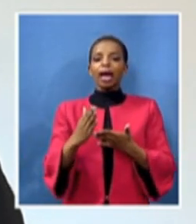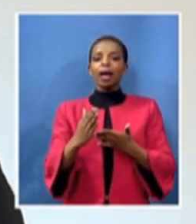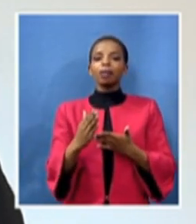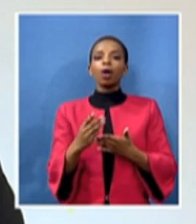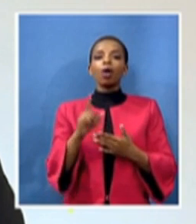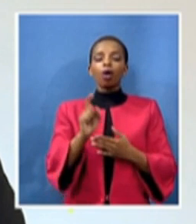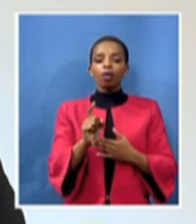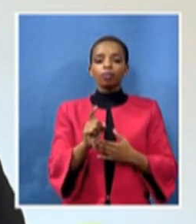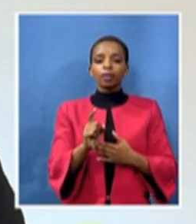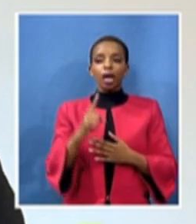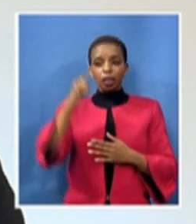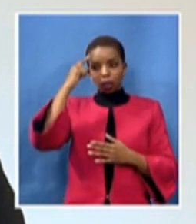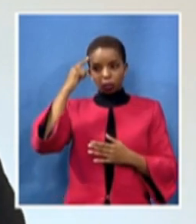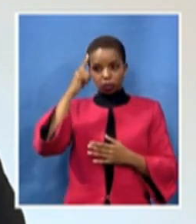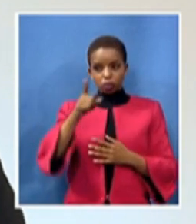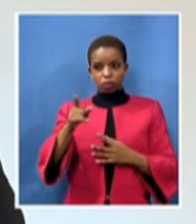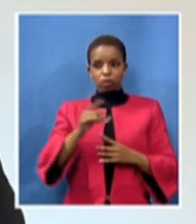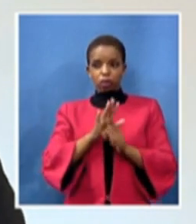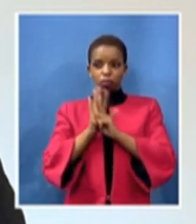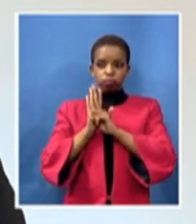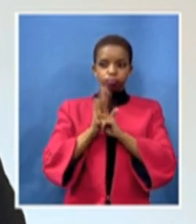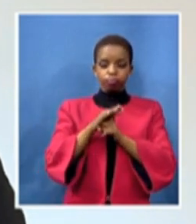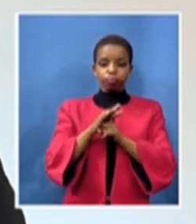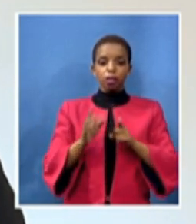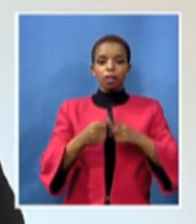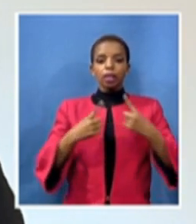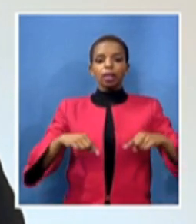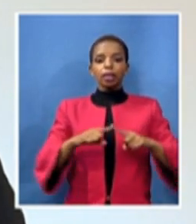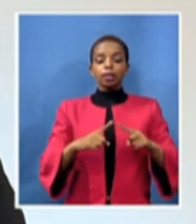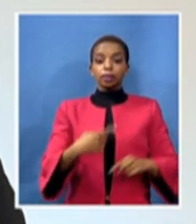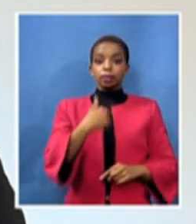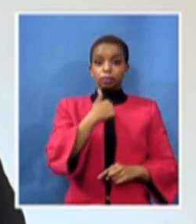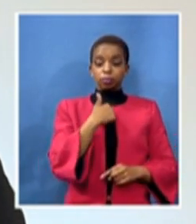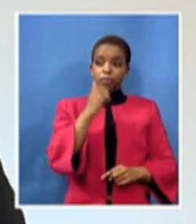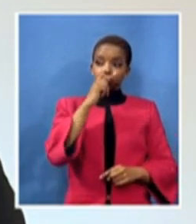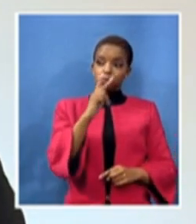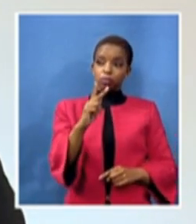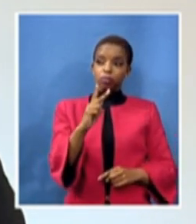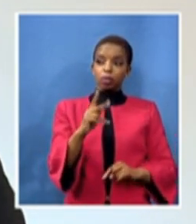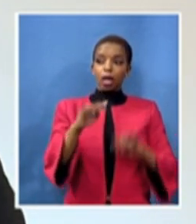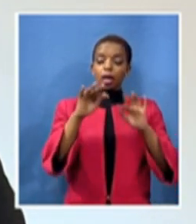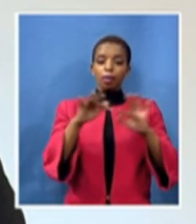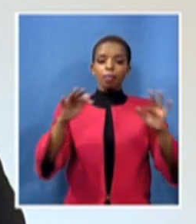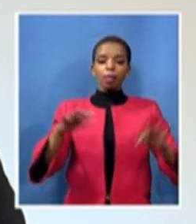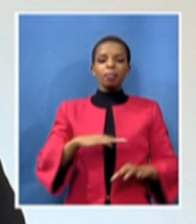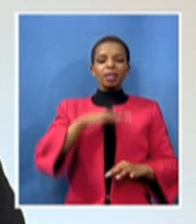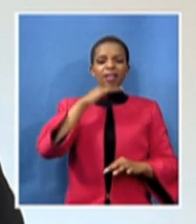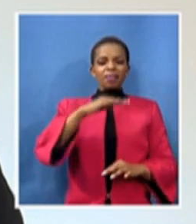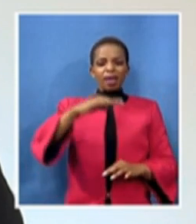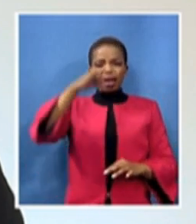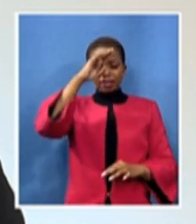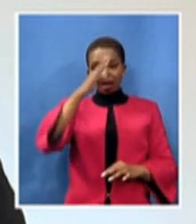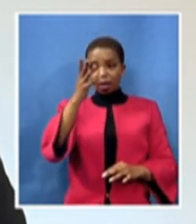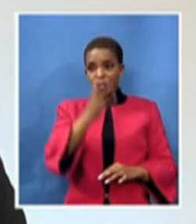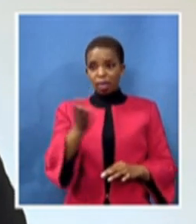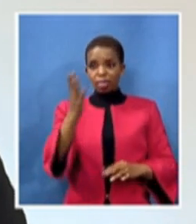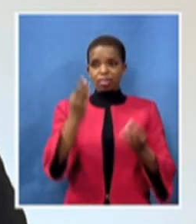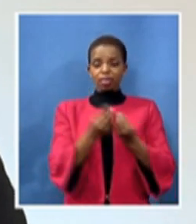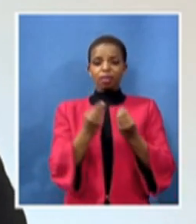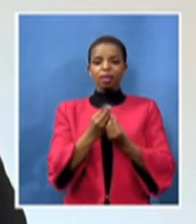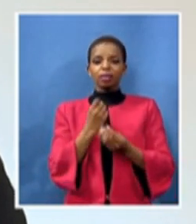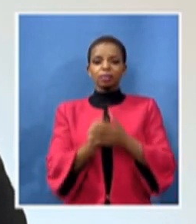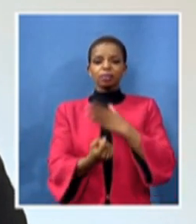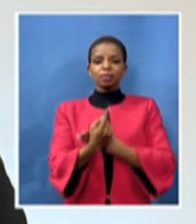I realized that people were fed up with this sort of thing, but nobody had the guts to start anything.